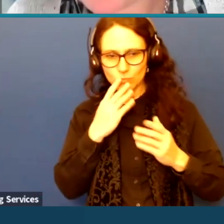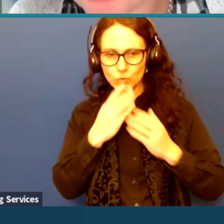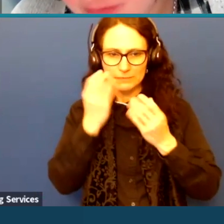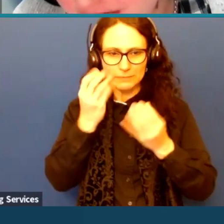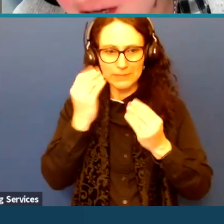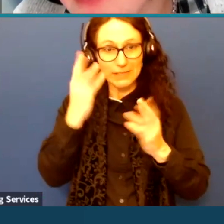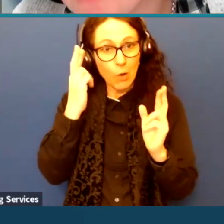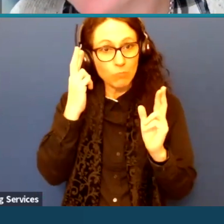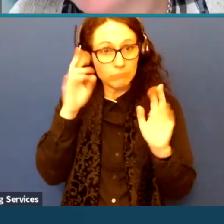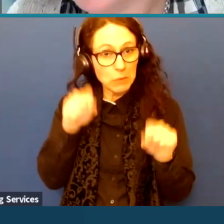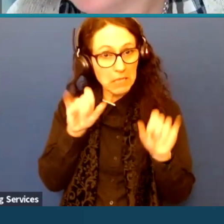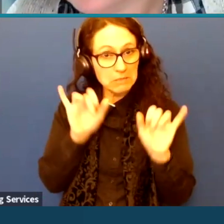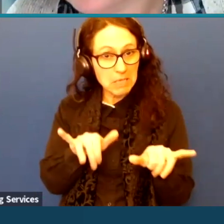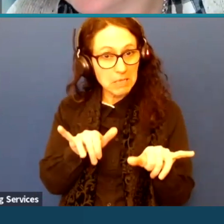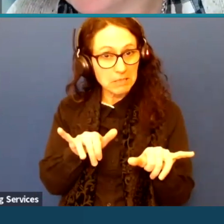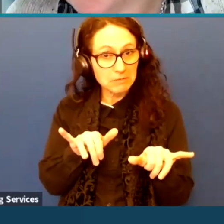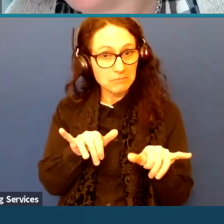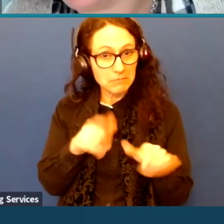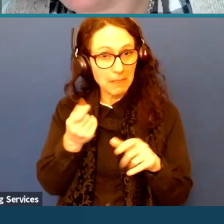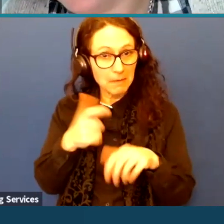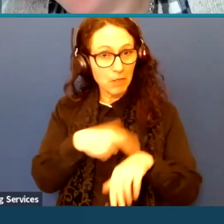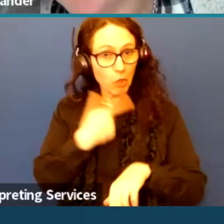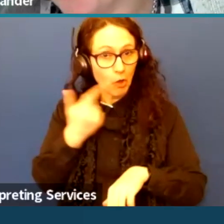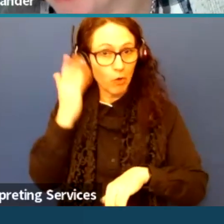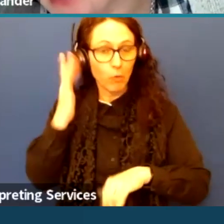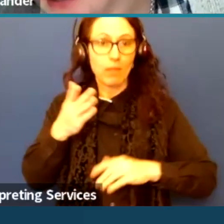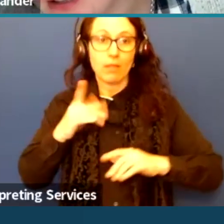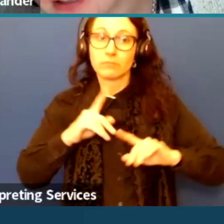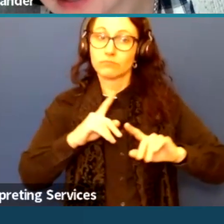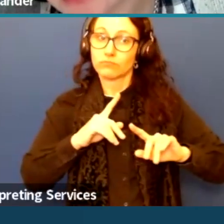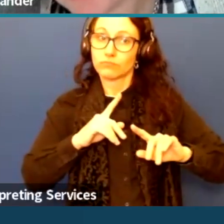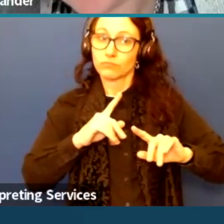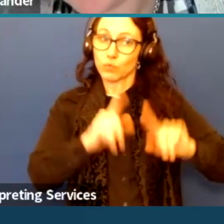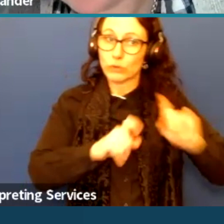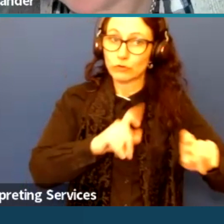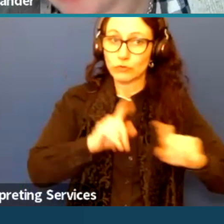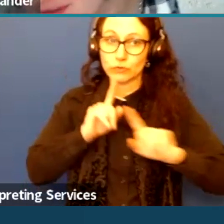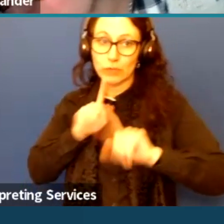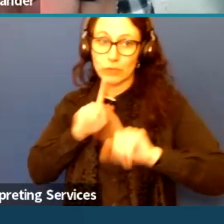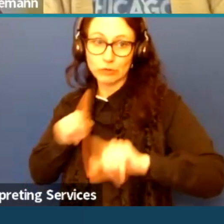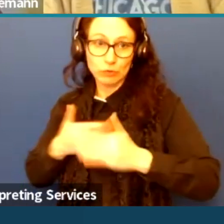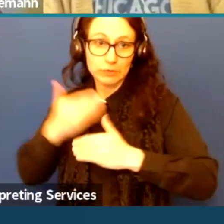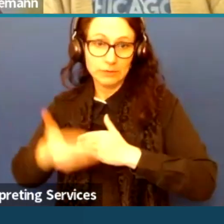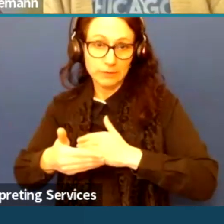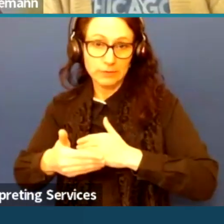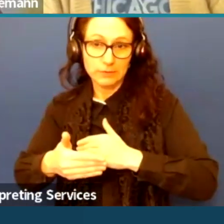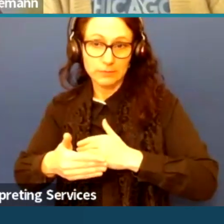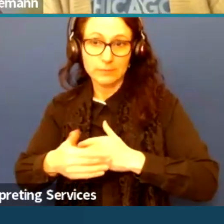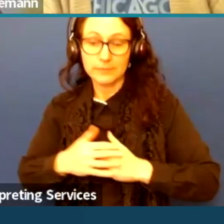bit longer. We will be having our Q&A session.